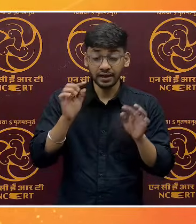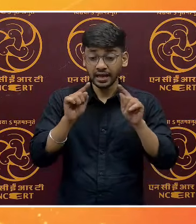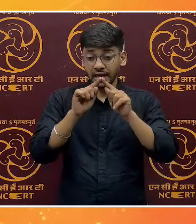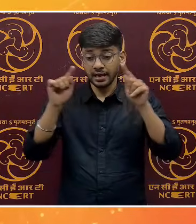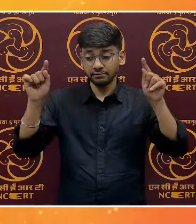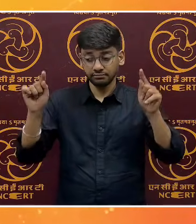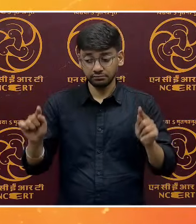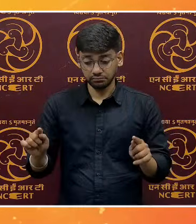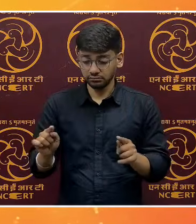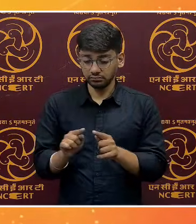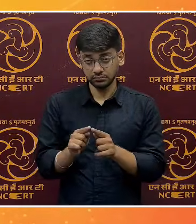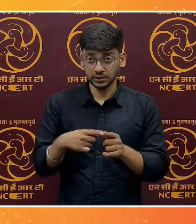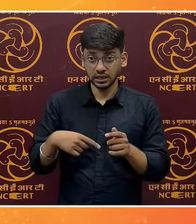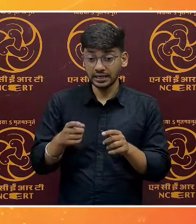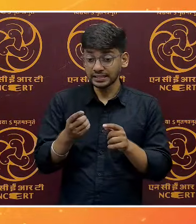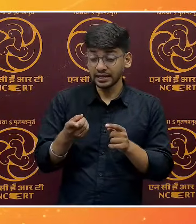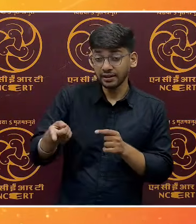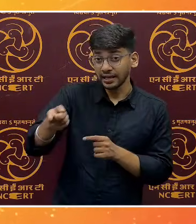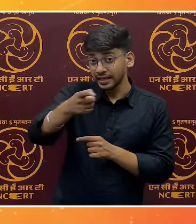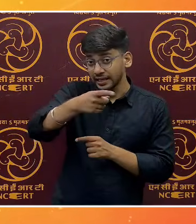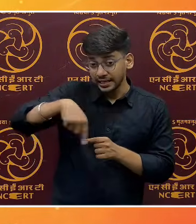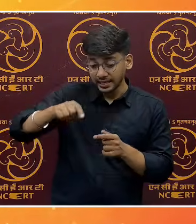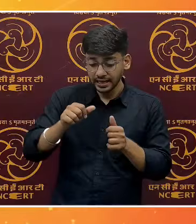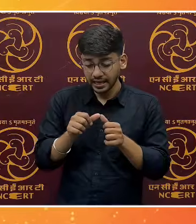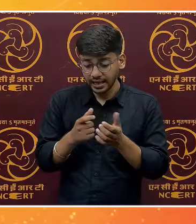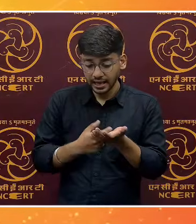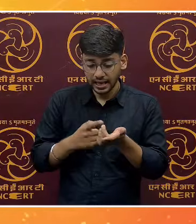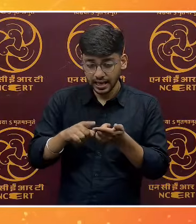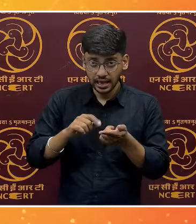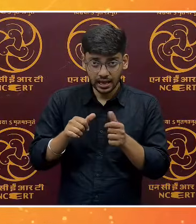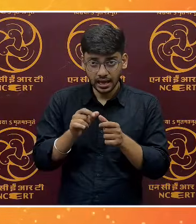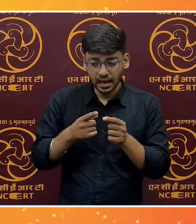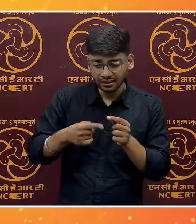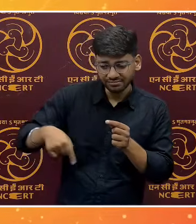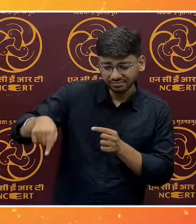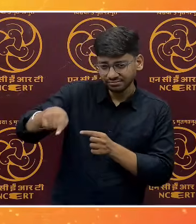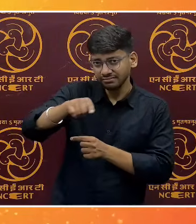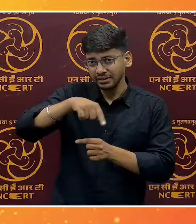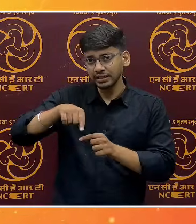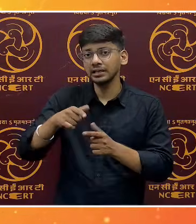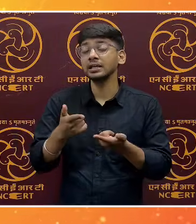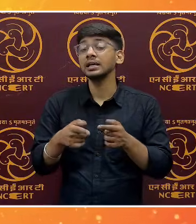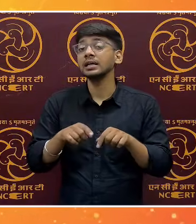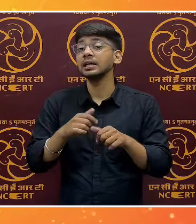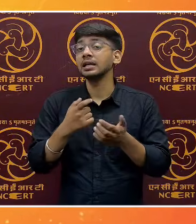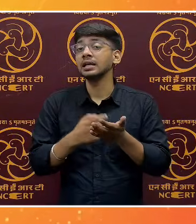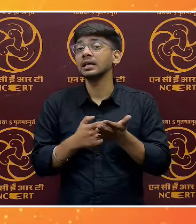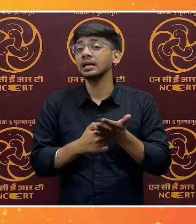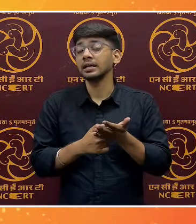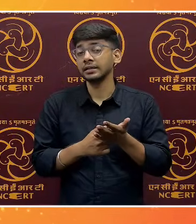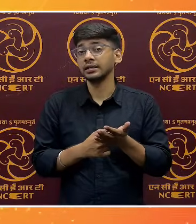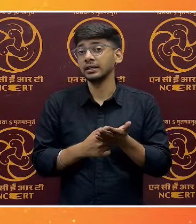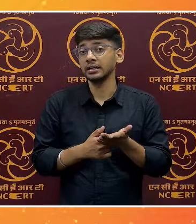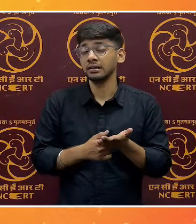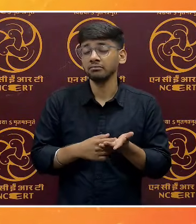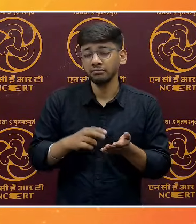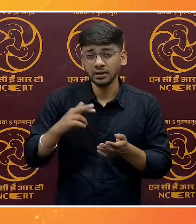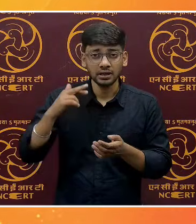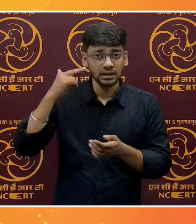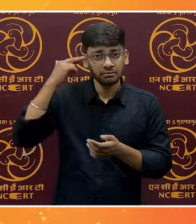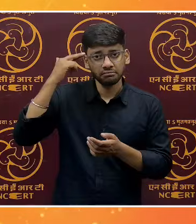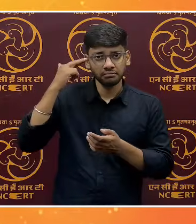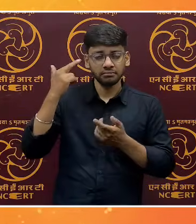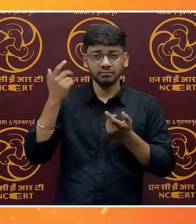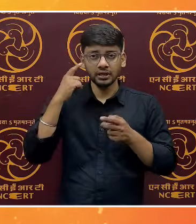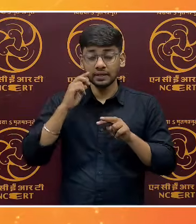and around the distance. It is given that total distance around a rectangular playground, that means it